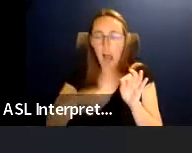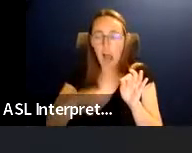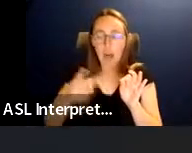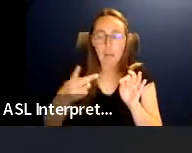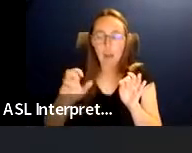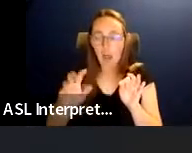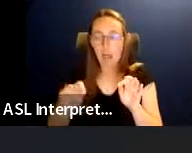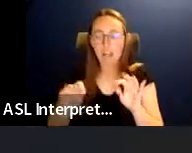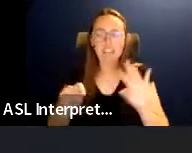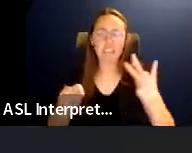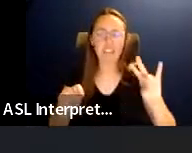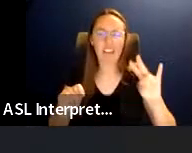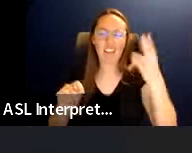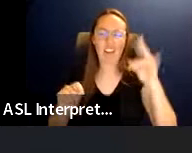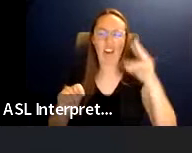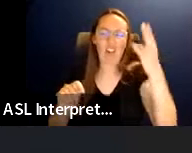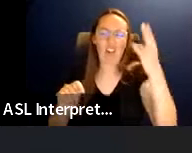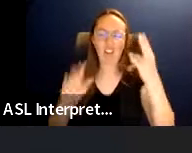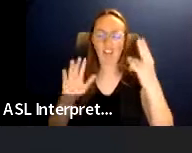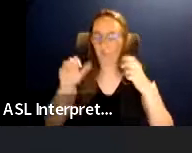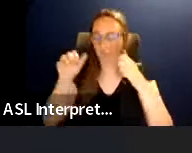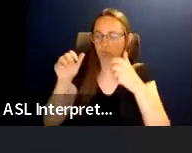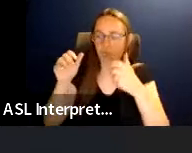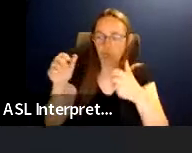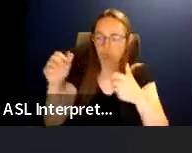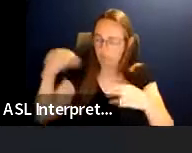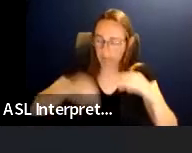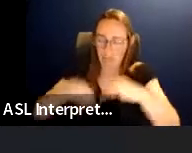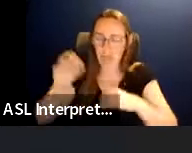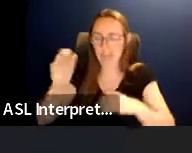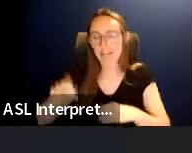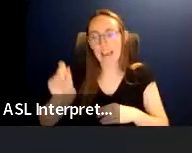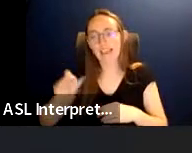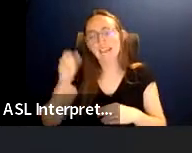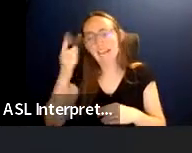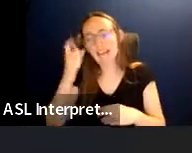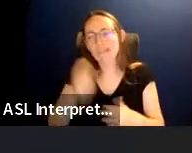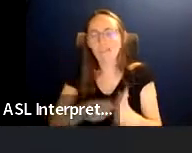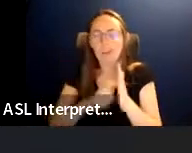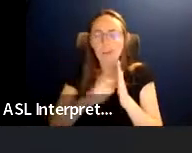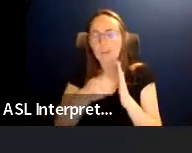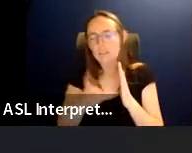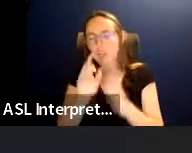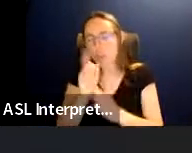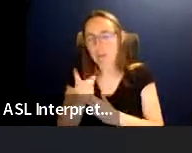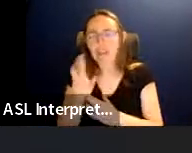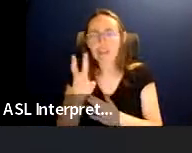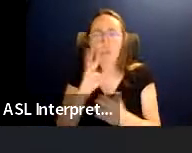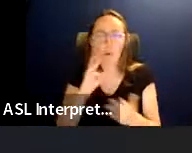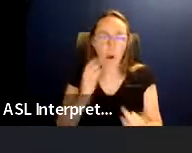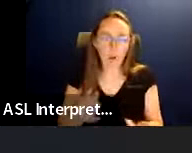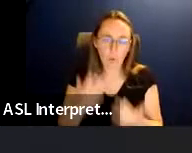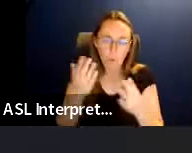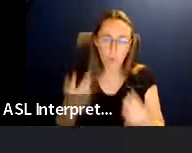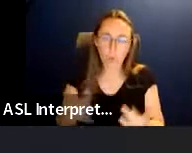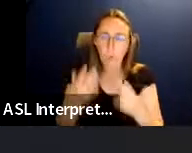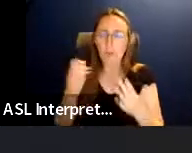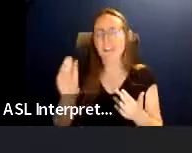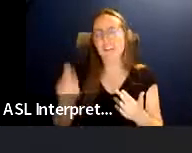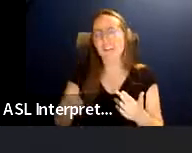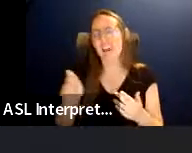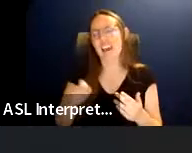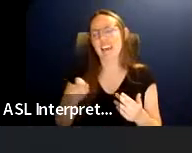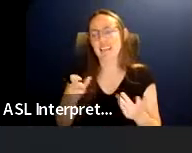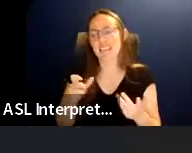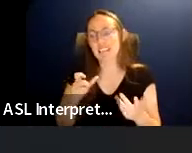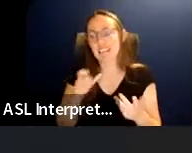too, or in my crate. Cause you know, yeah, it takes a couple of minutes to get the water boiling for Instamorph. I don't get it